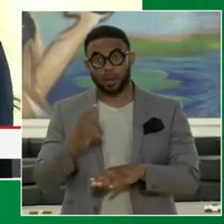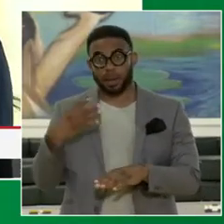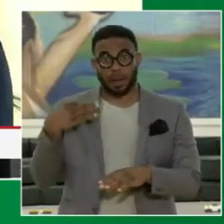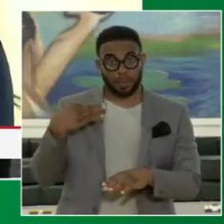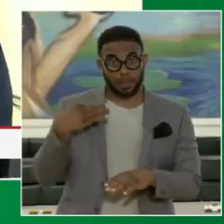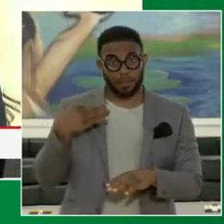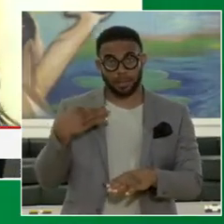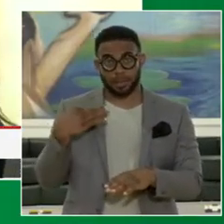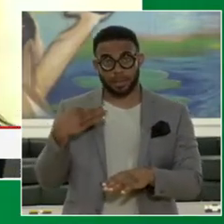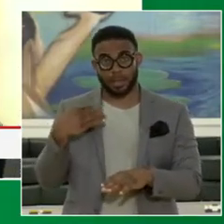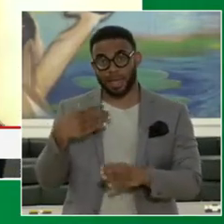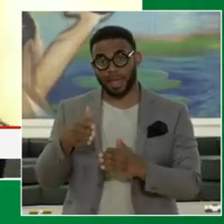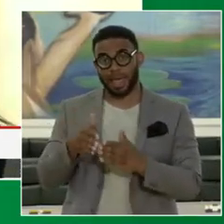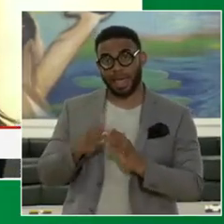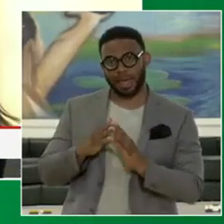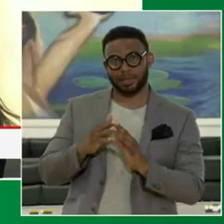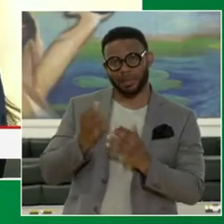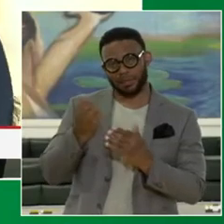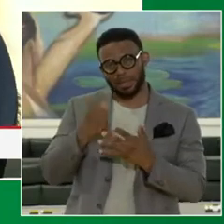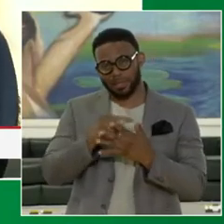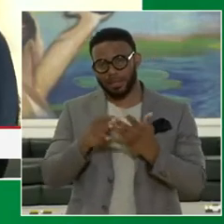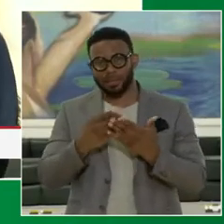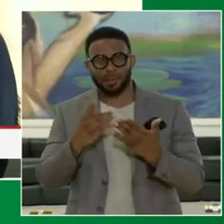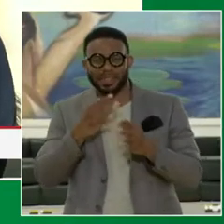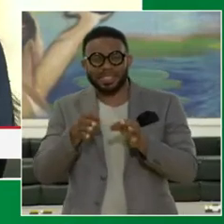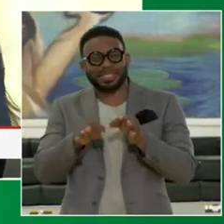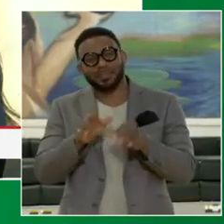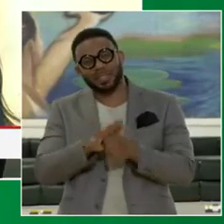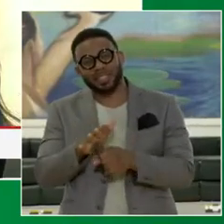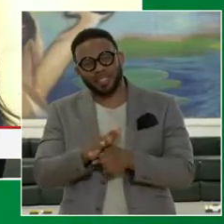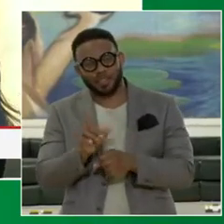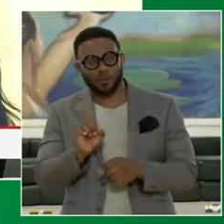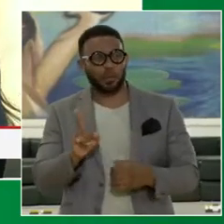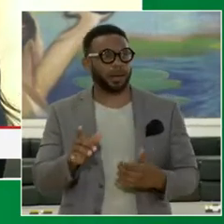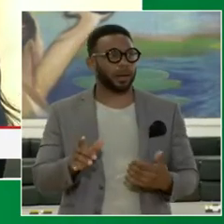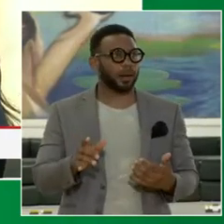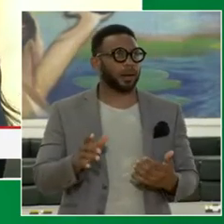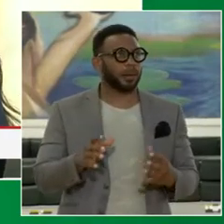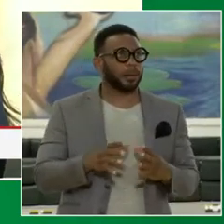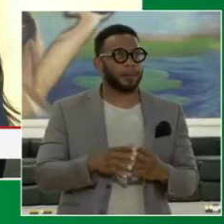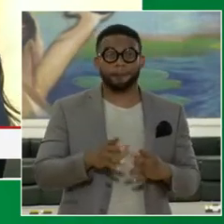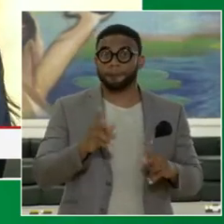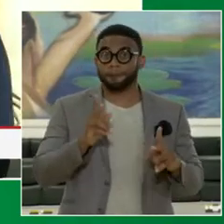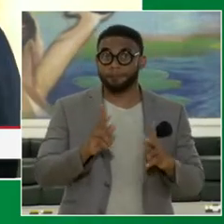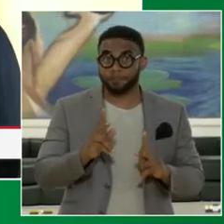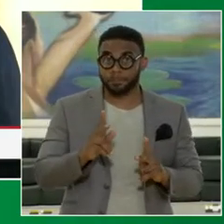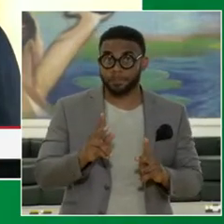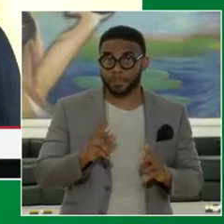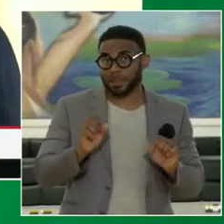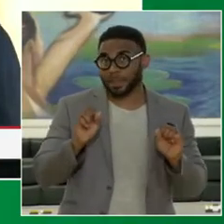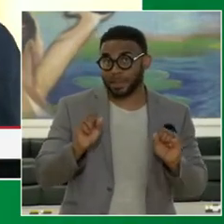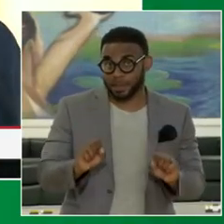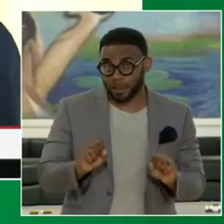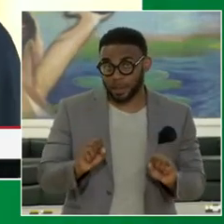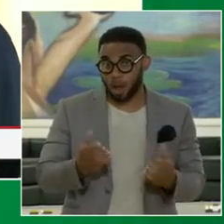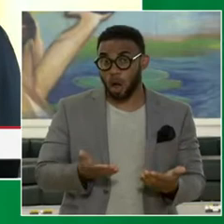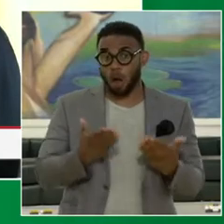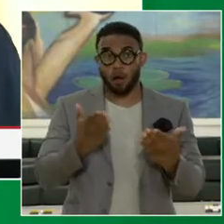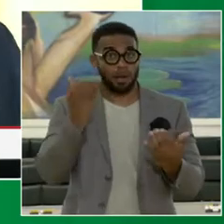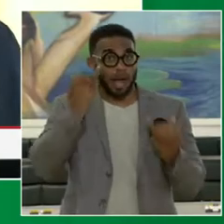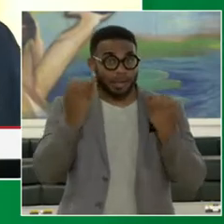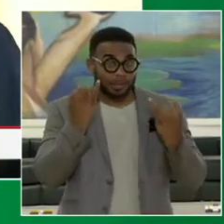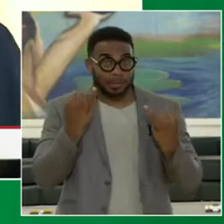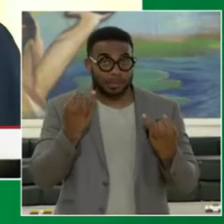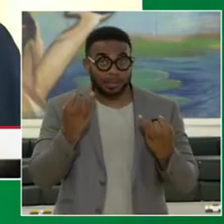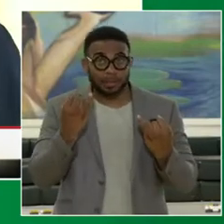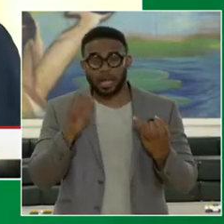application is, it asks a number of things, but it's simple enough, right? Where people can offer